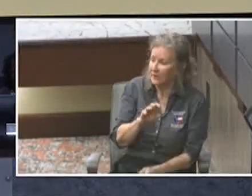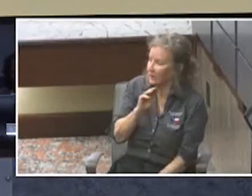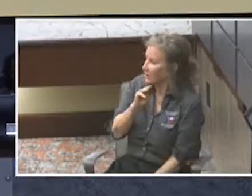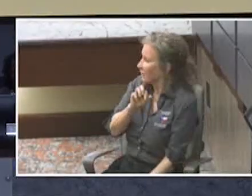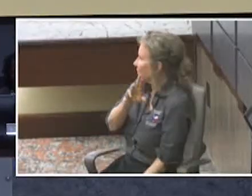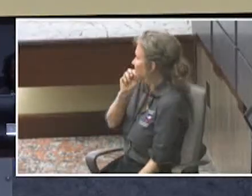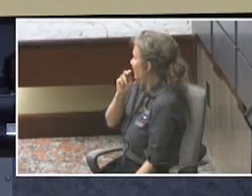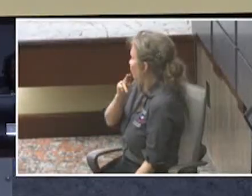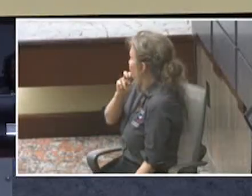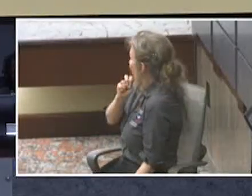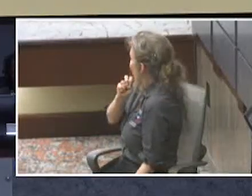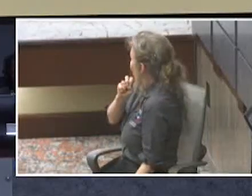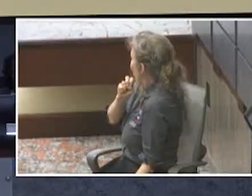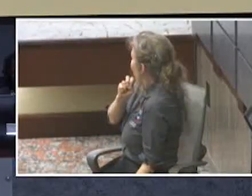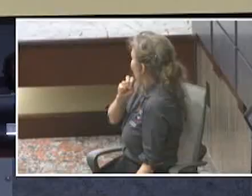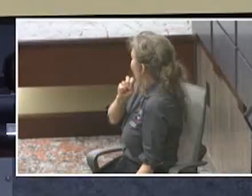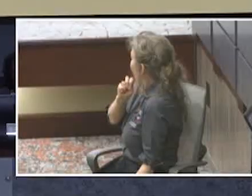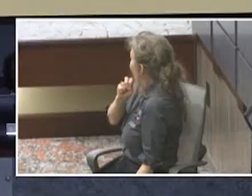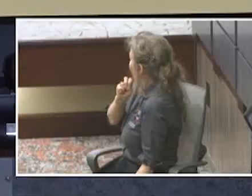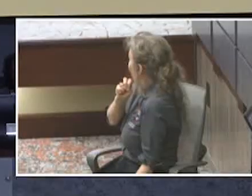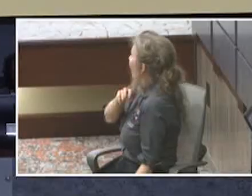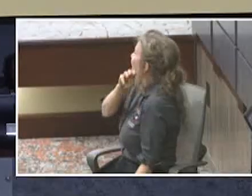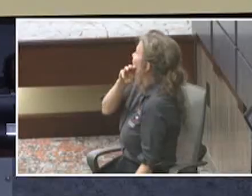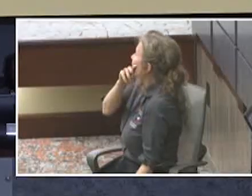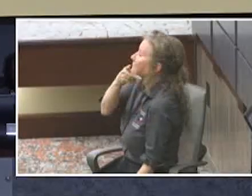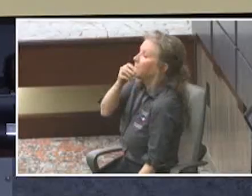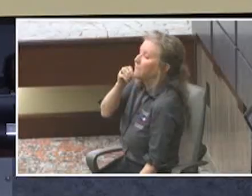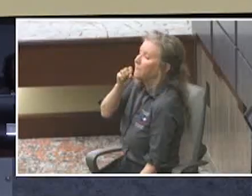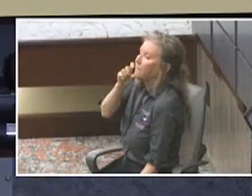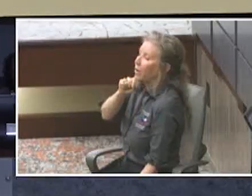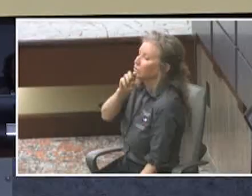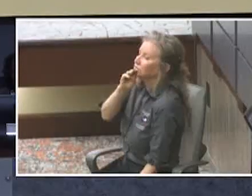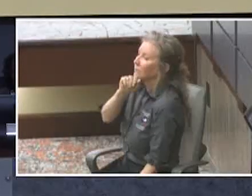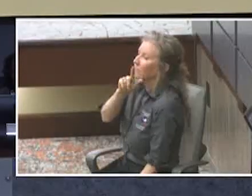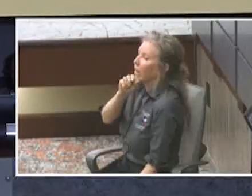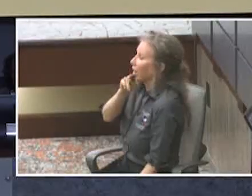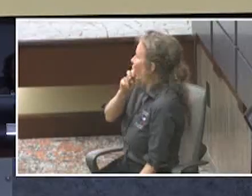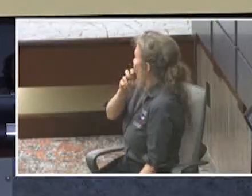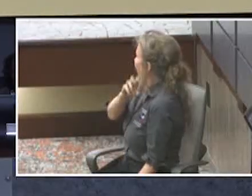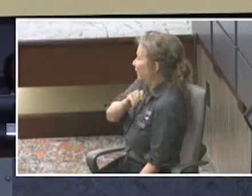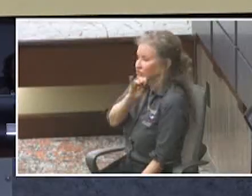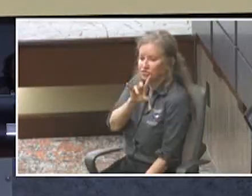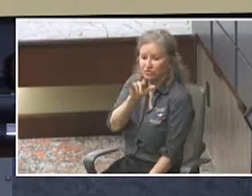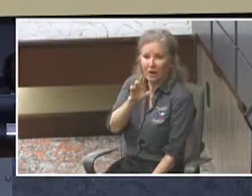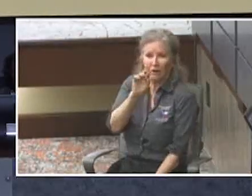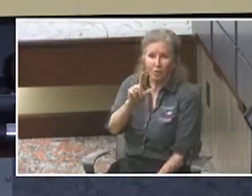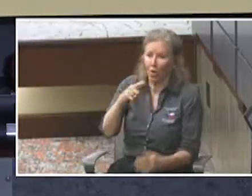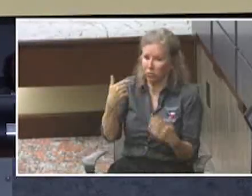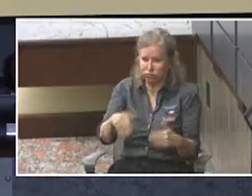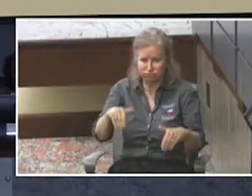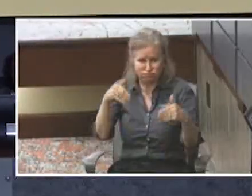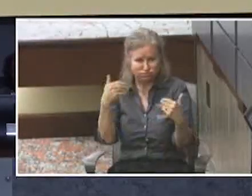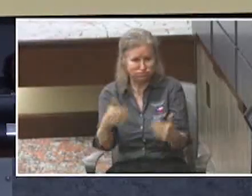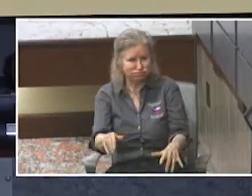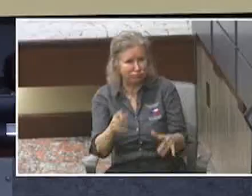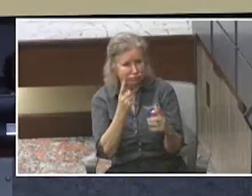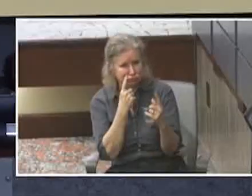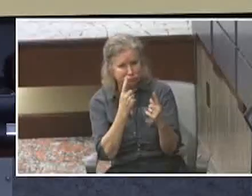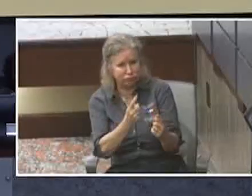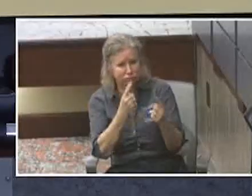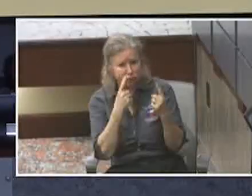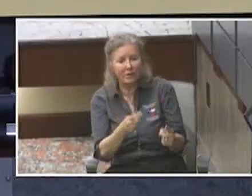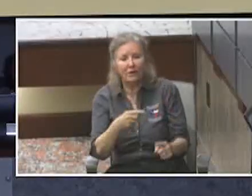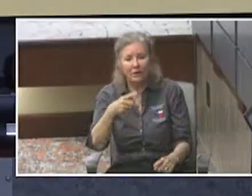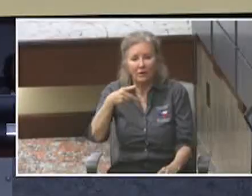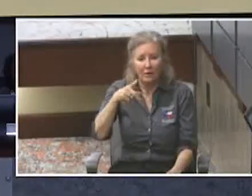are global music icons. Both Platinum Grammy winner for Post Malone.